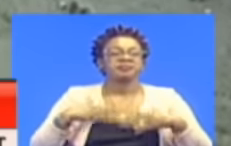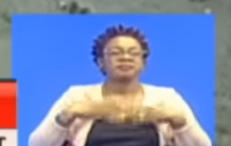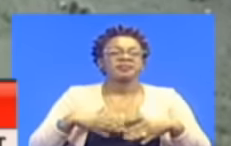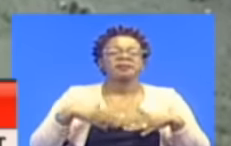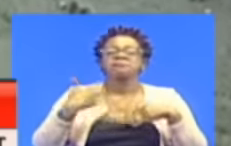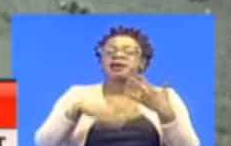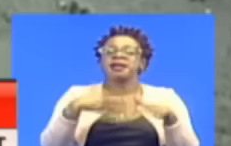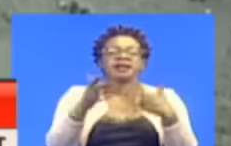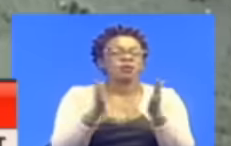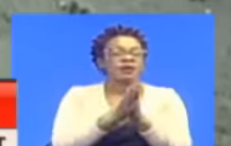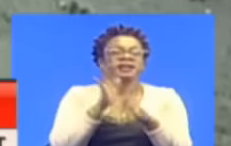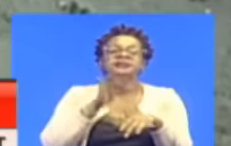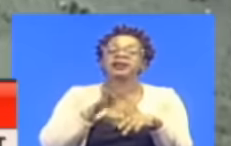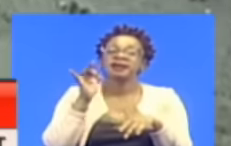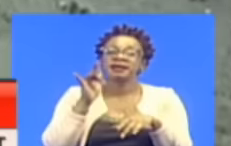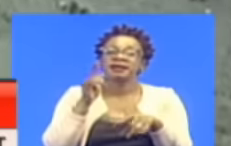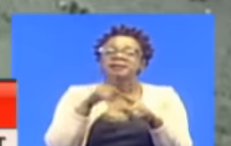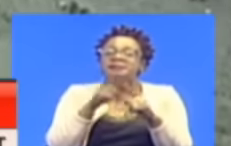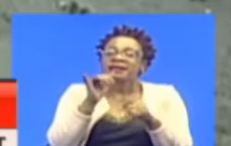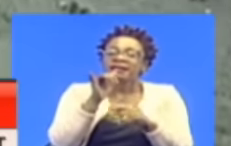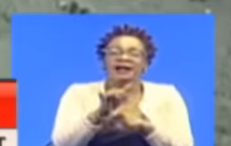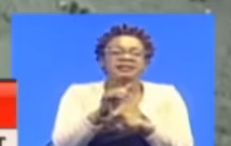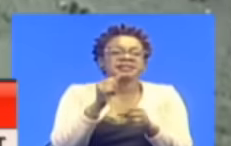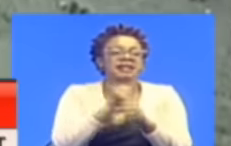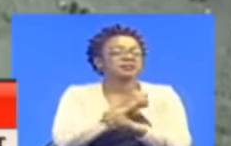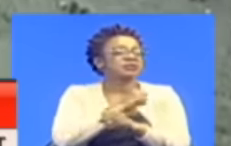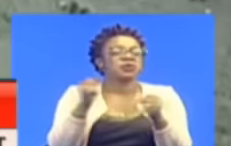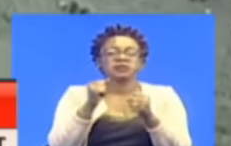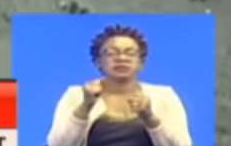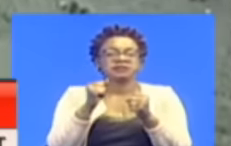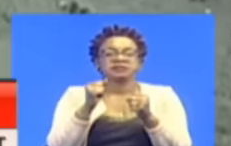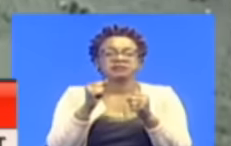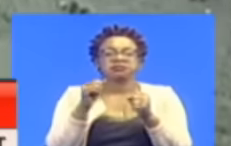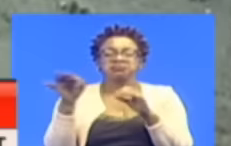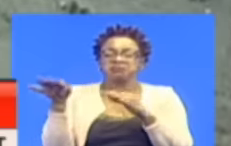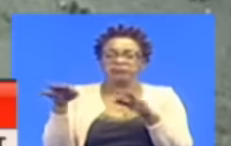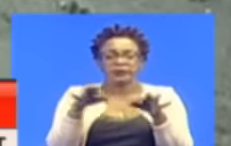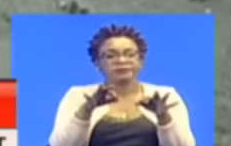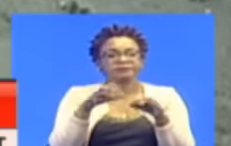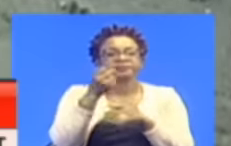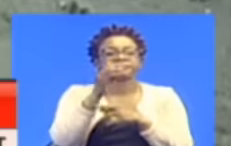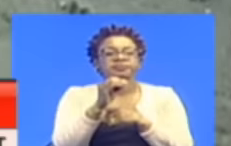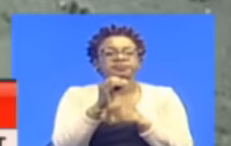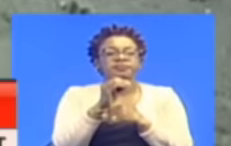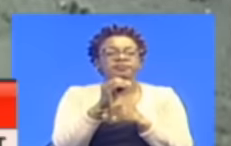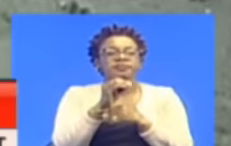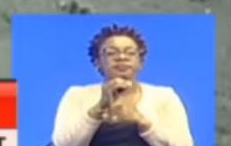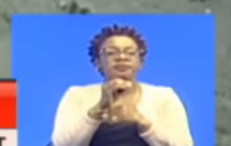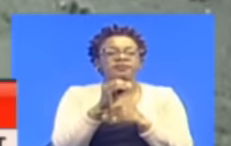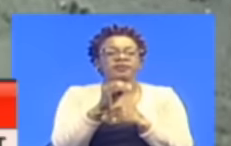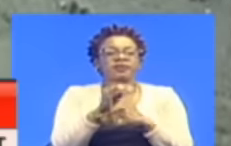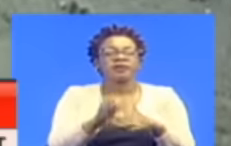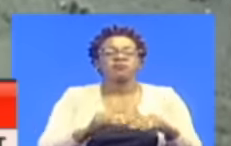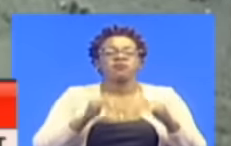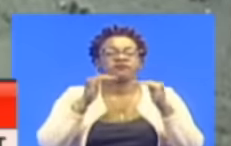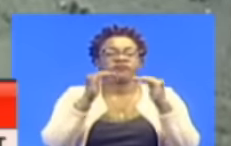reptile. But this does not pull in the crowd 10 minutes later, so they take it to the other level.